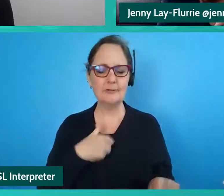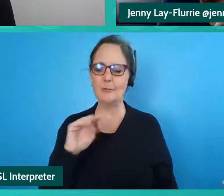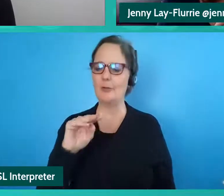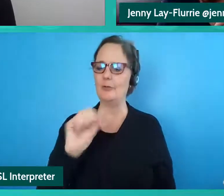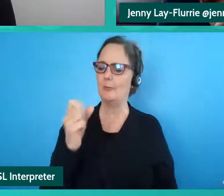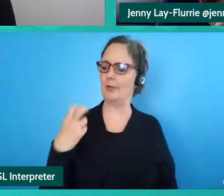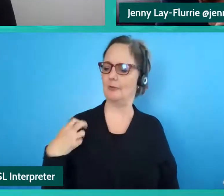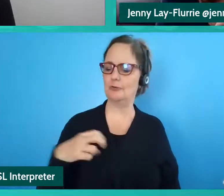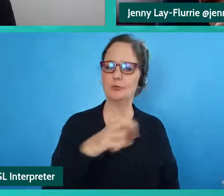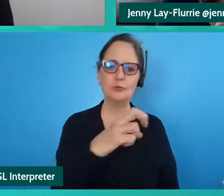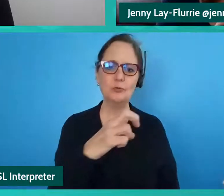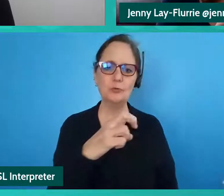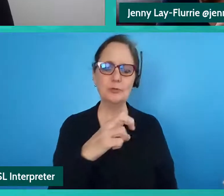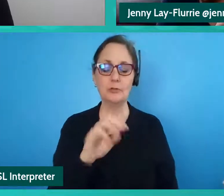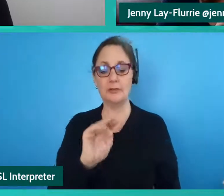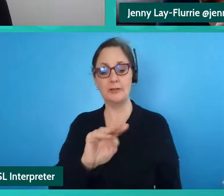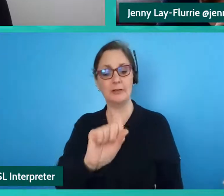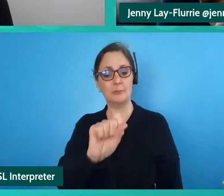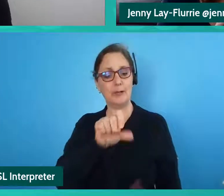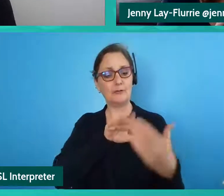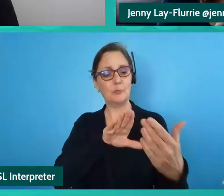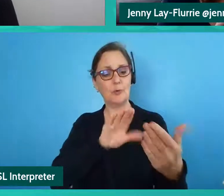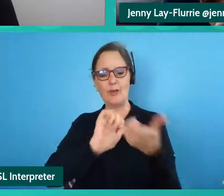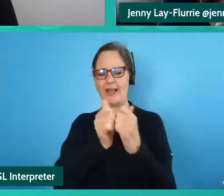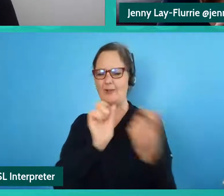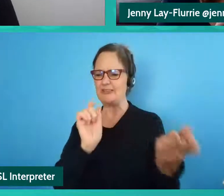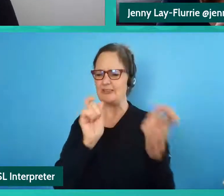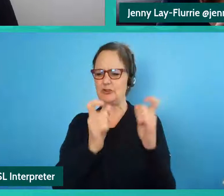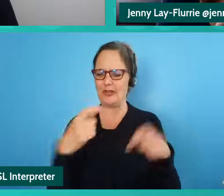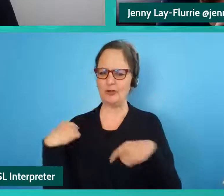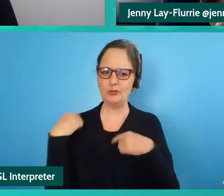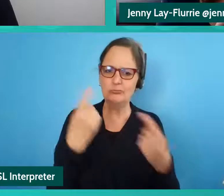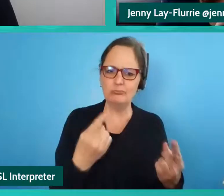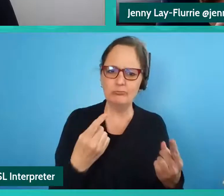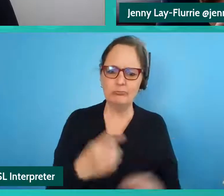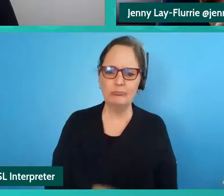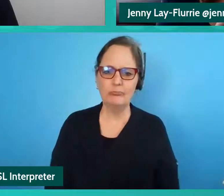how our approach has changed over time at Microsoft?